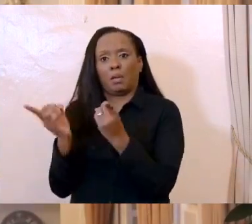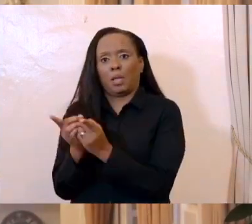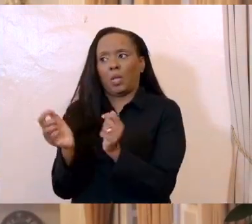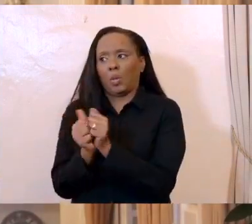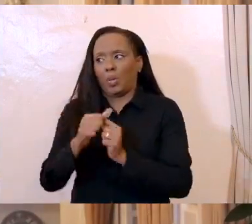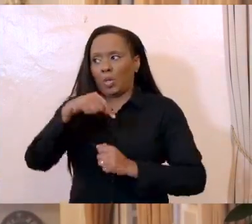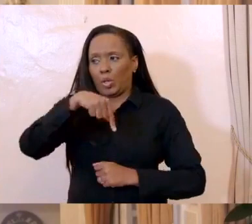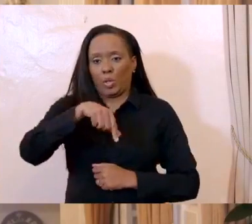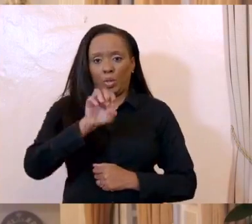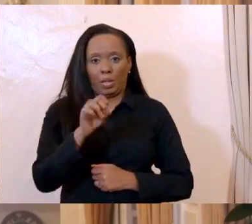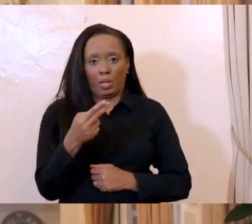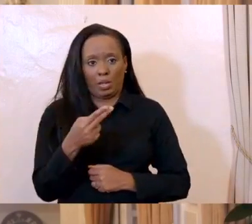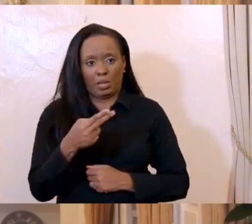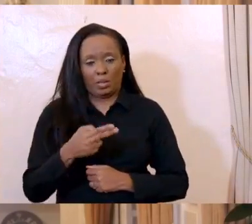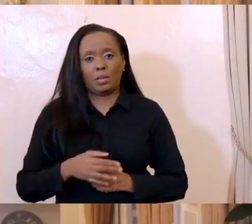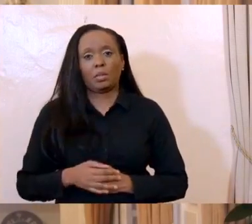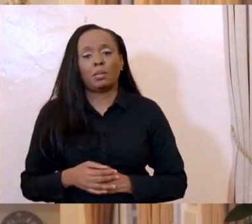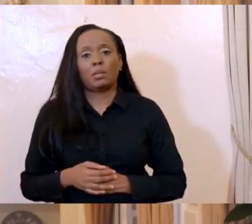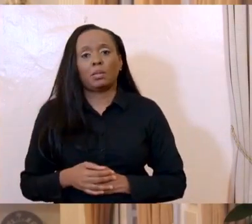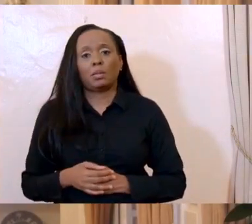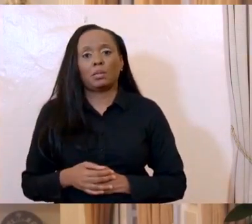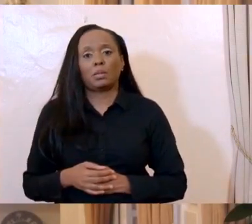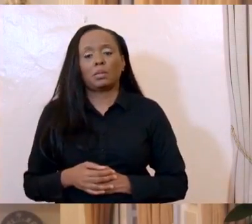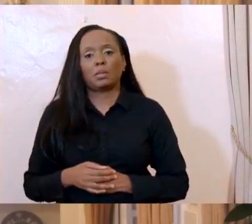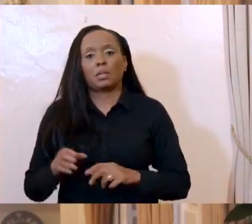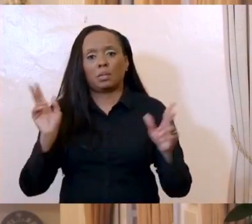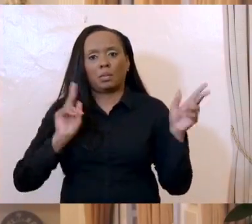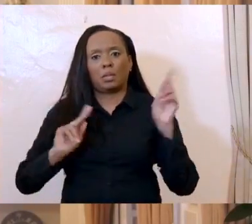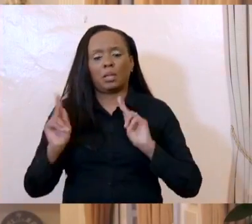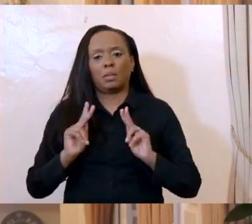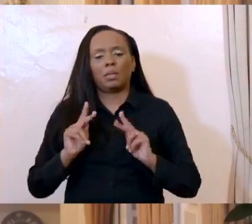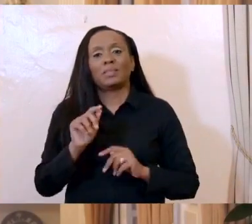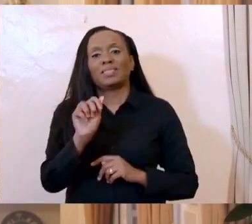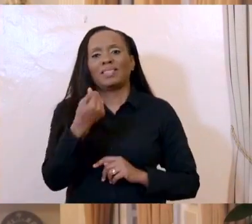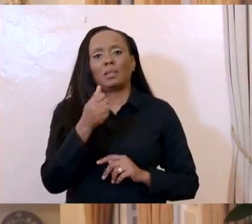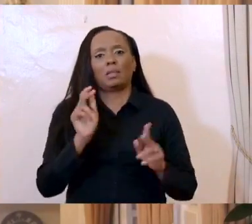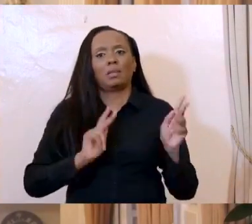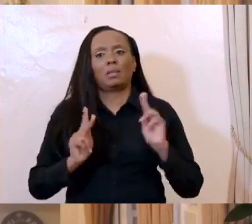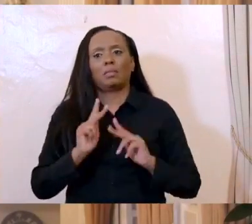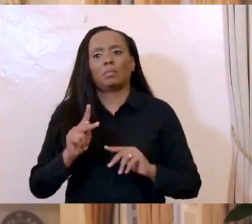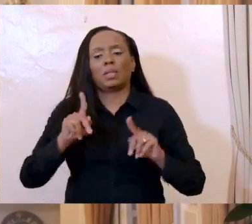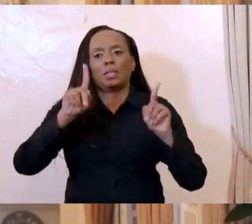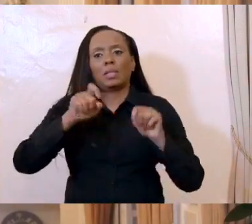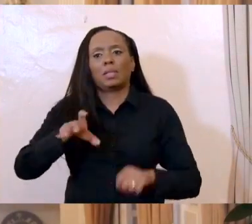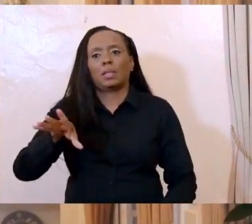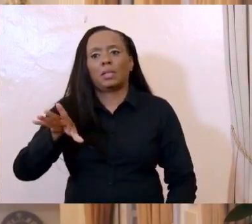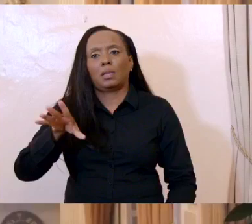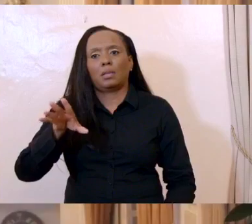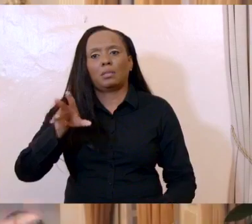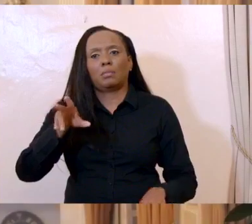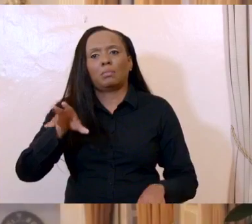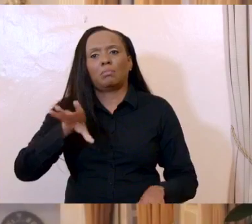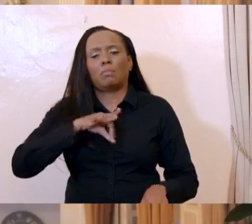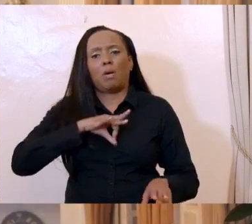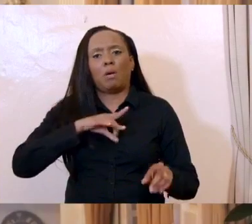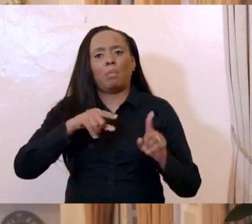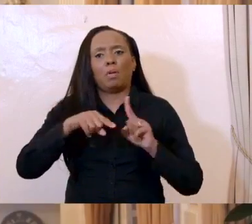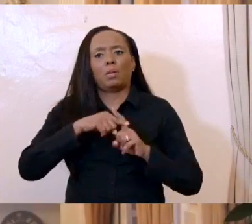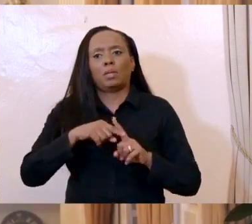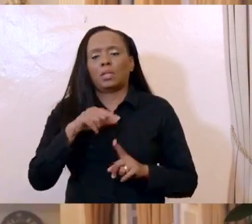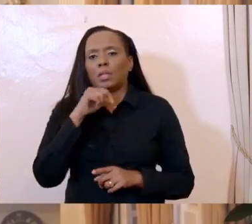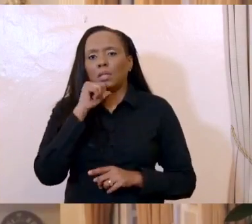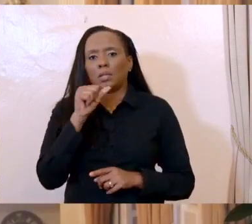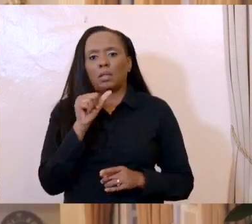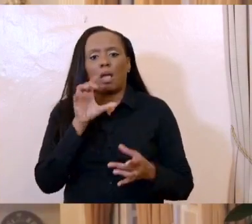Hospital. And these persons that have tested positive, the 10 persons, are not identified with one or